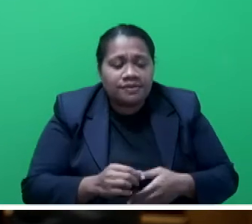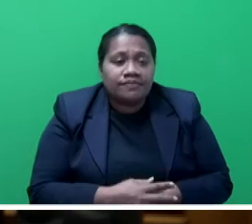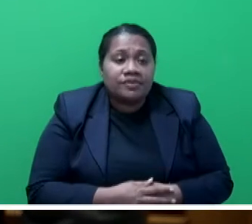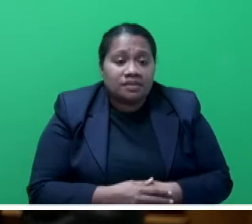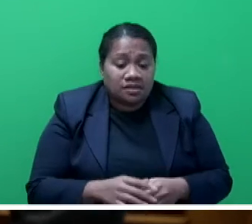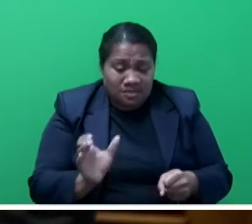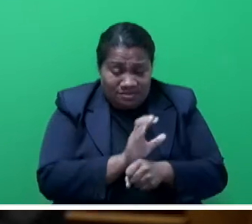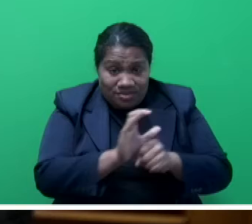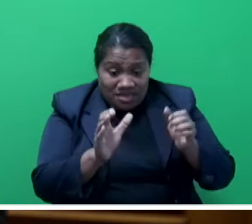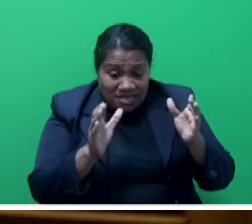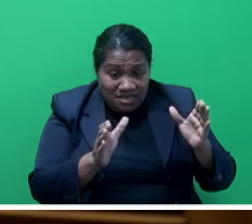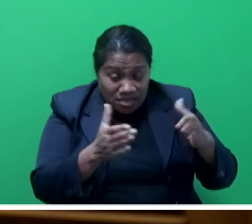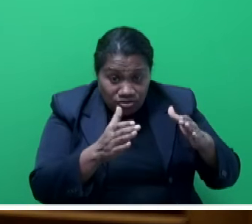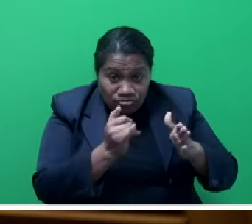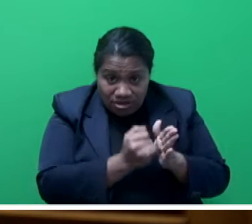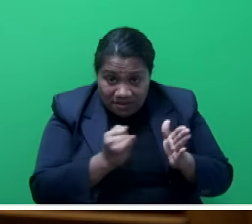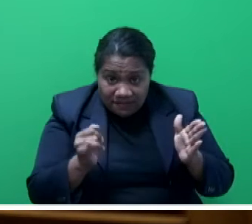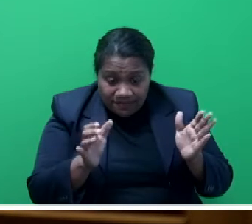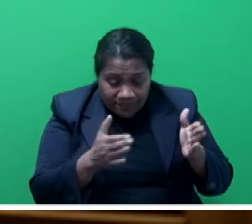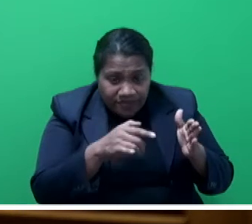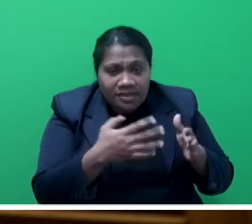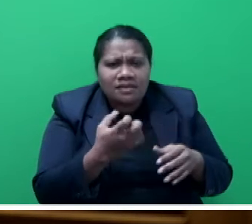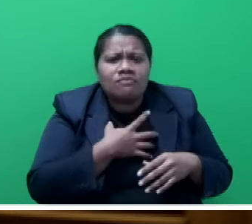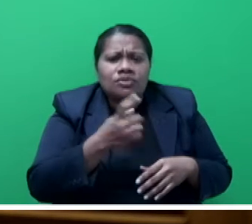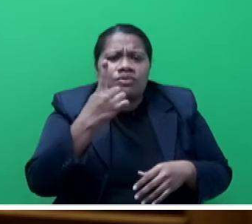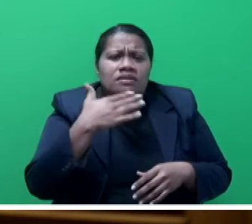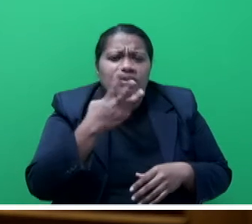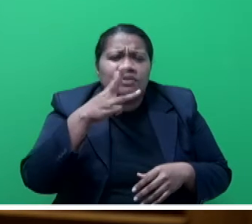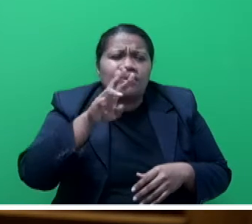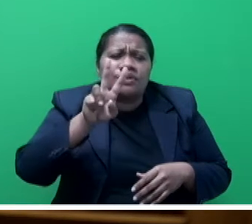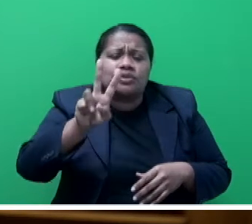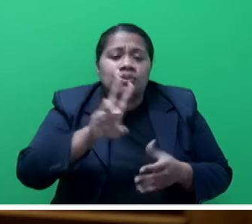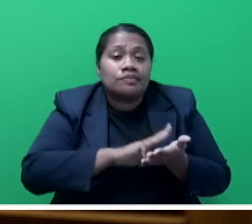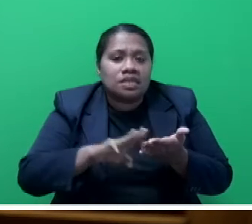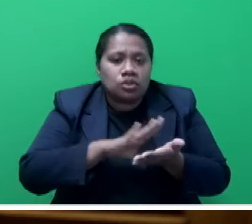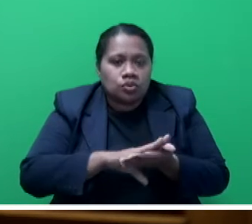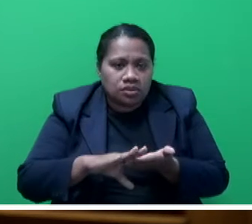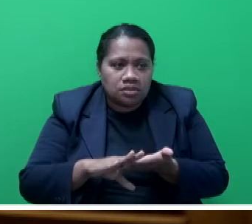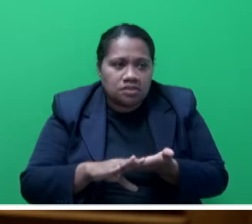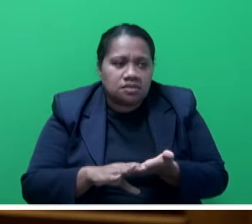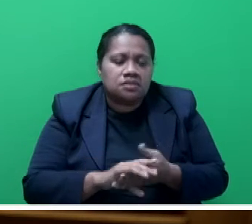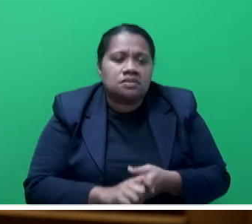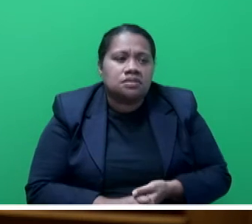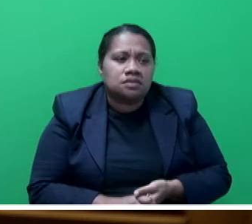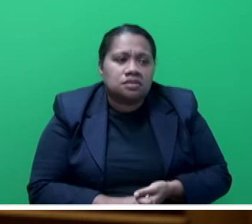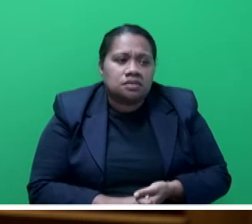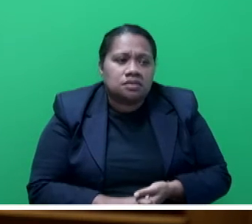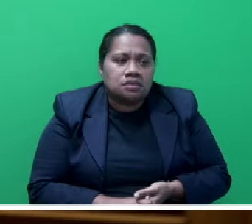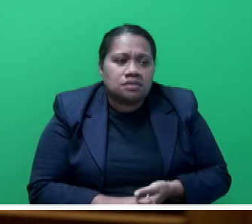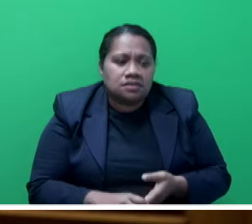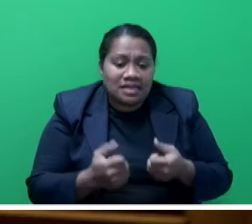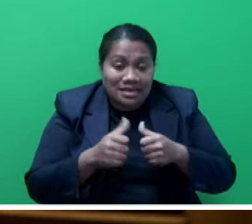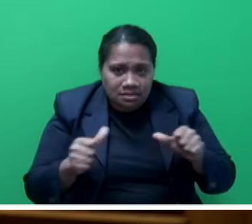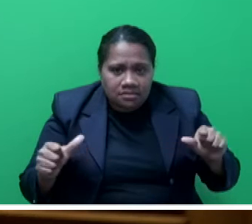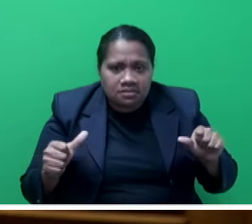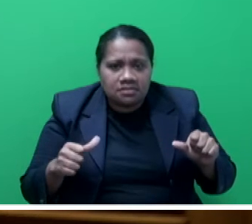industry has more than $132 million worth in assets and was